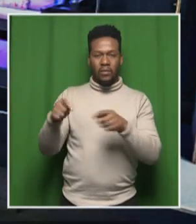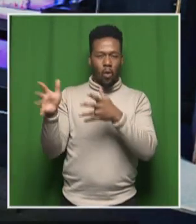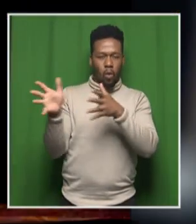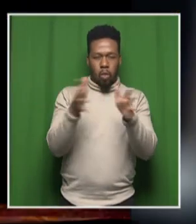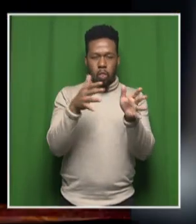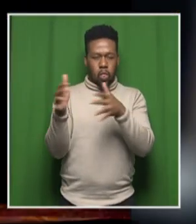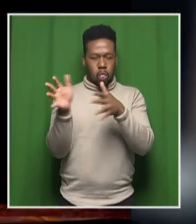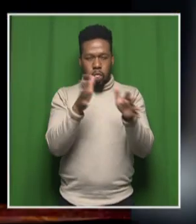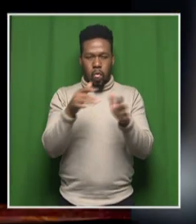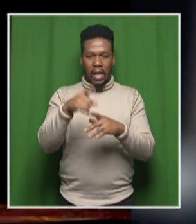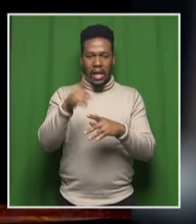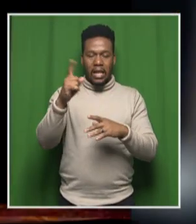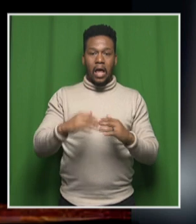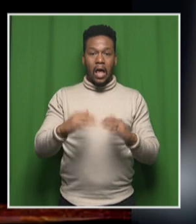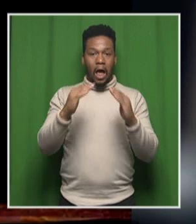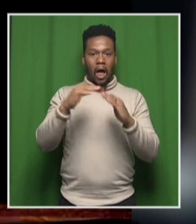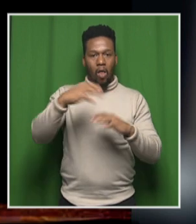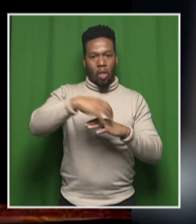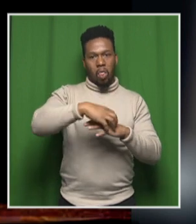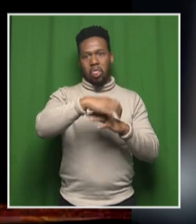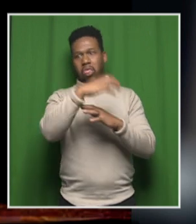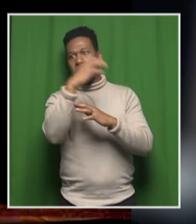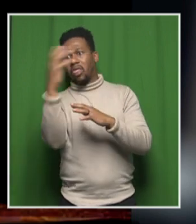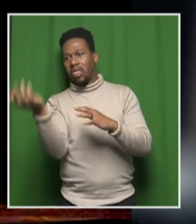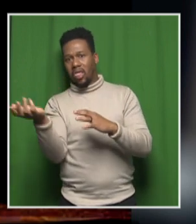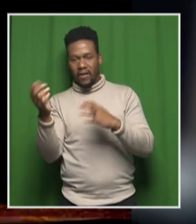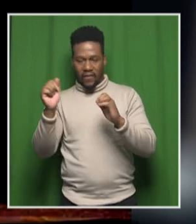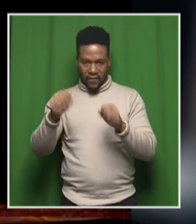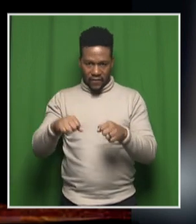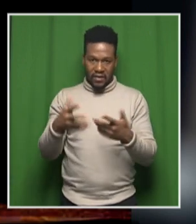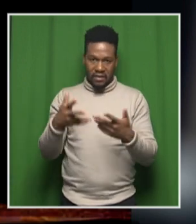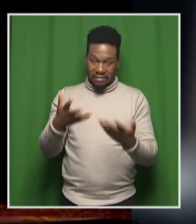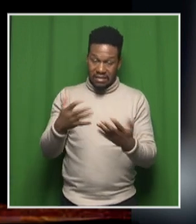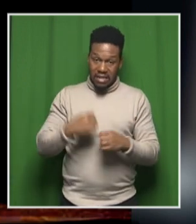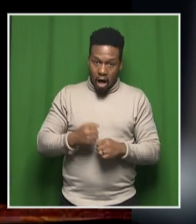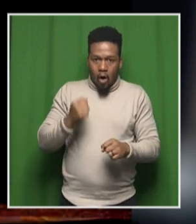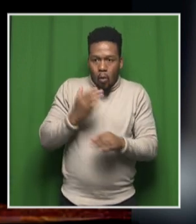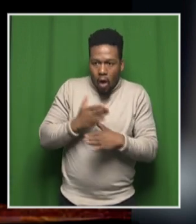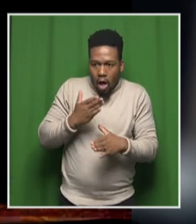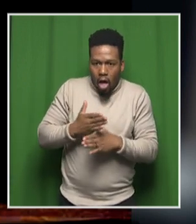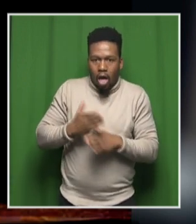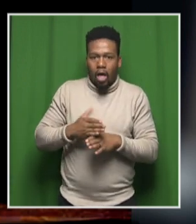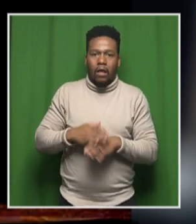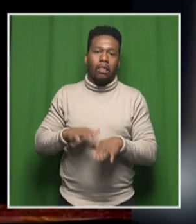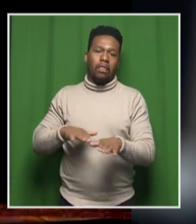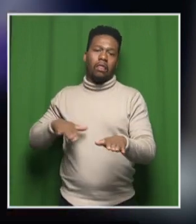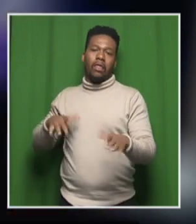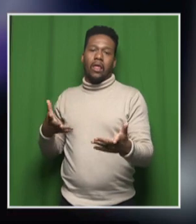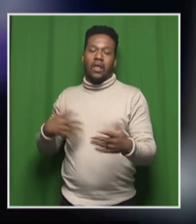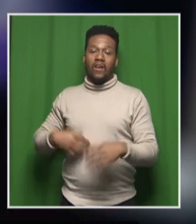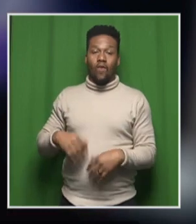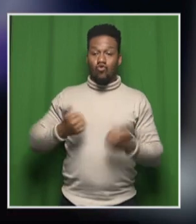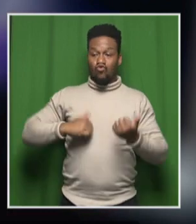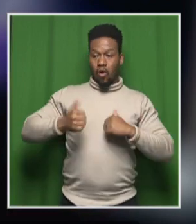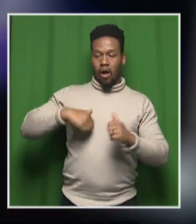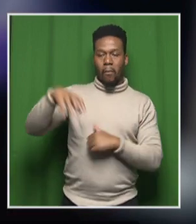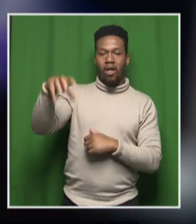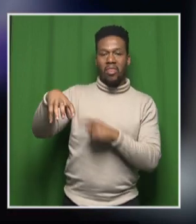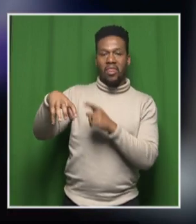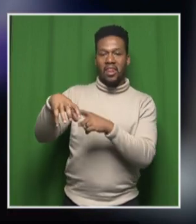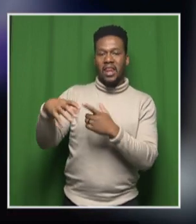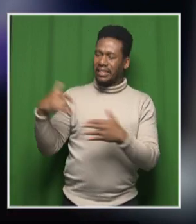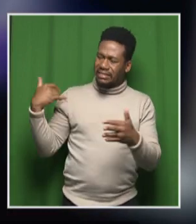storm caused the roof of the factory to be raised, halting production and creating a major setback for the theatre. After a period of hard work